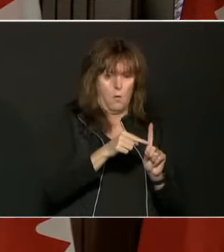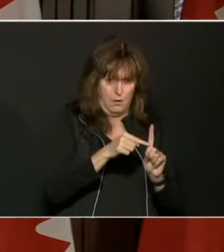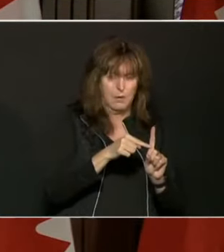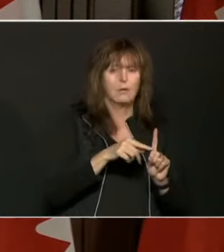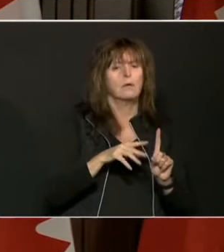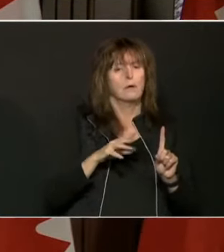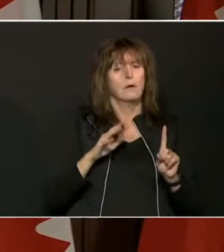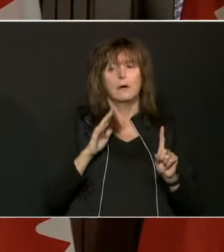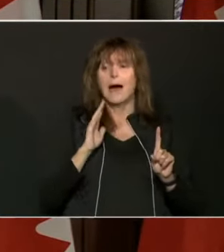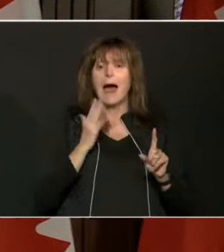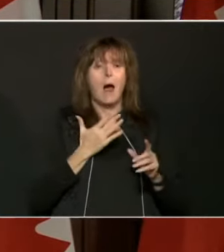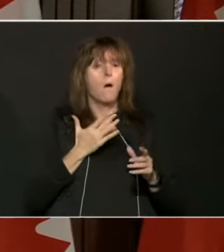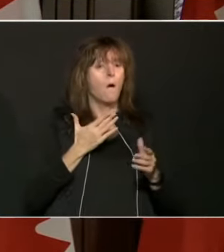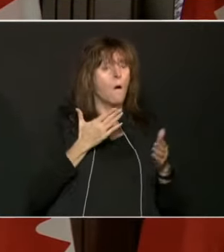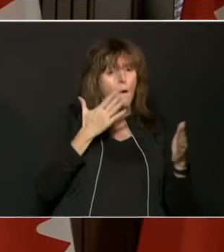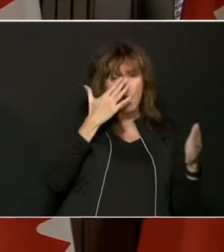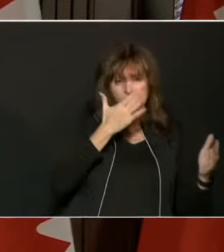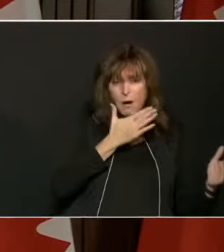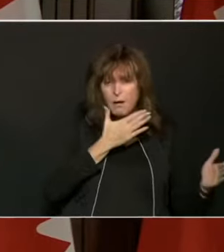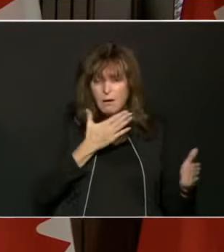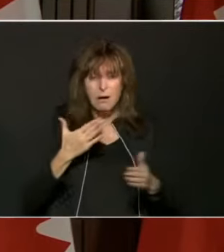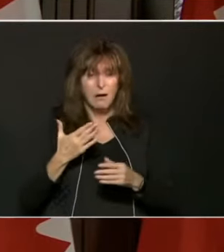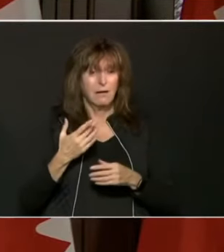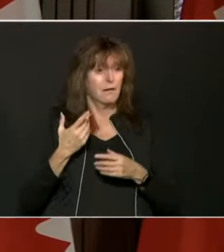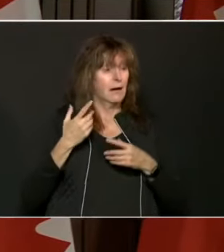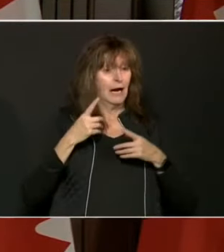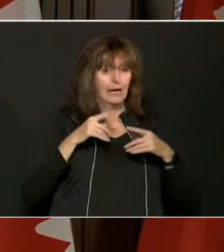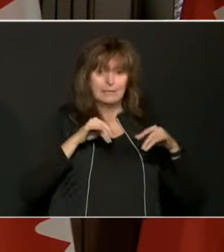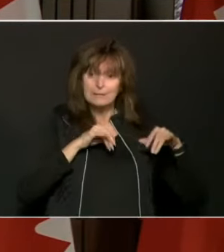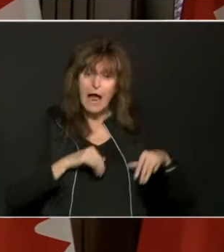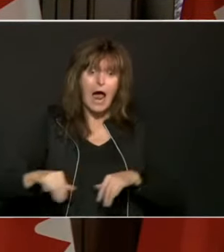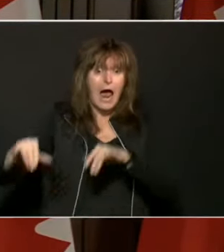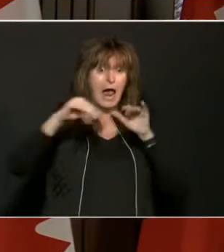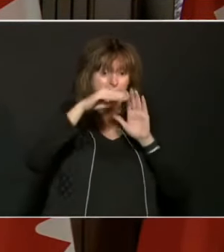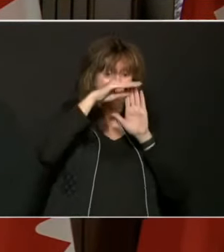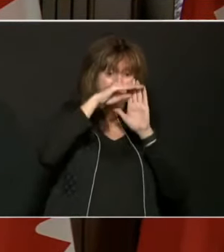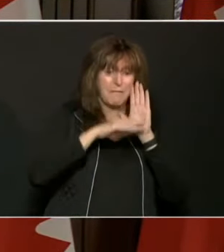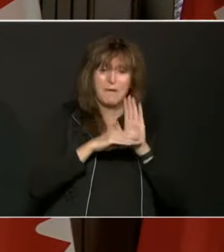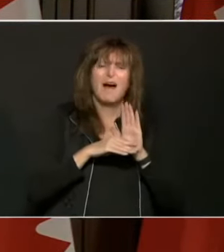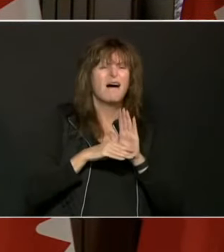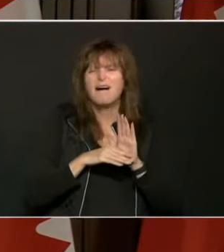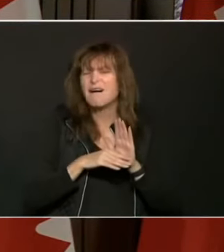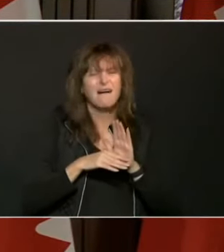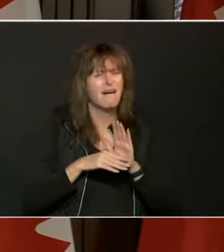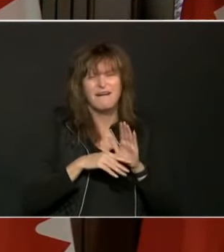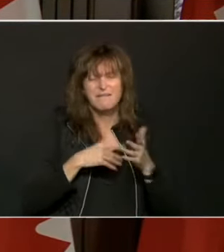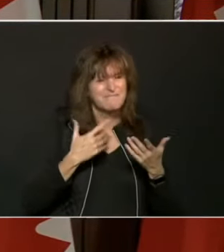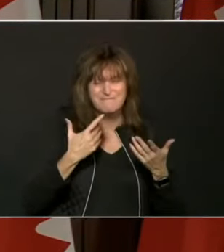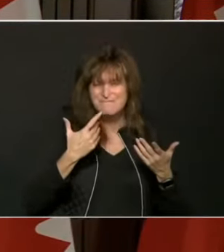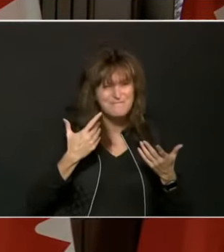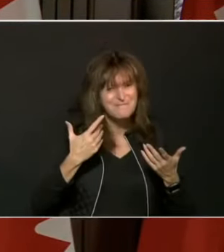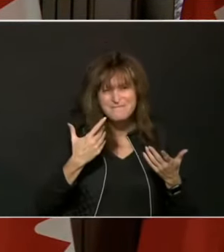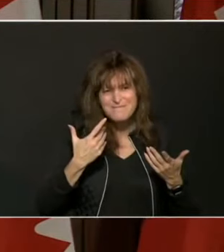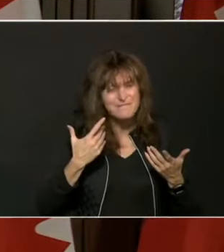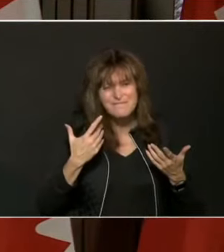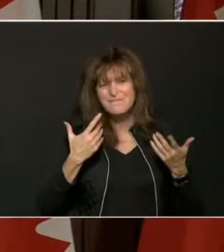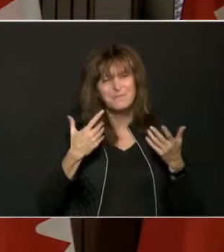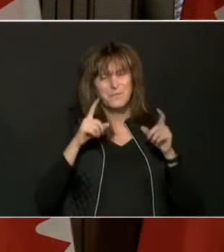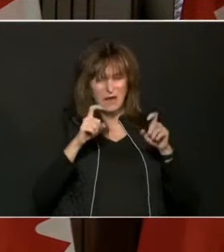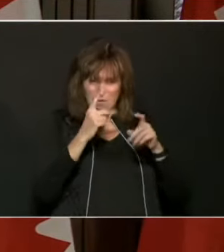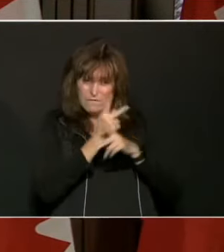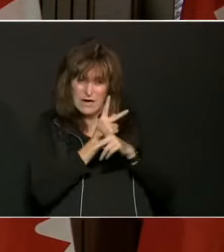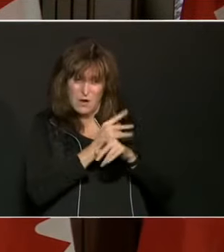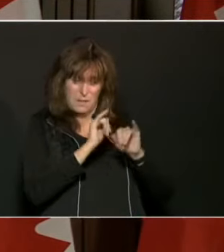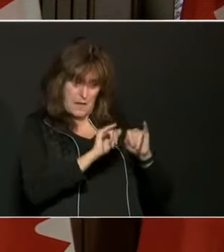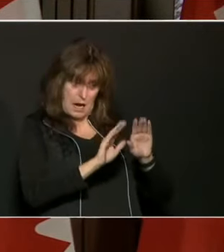all, as Dr. Huyer alluded to, will not be adequate, and we have to look at ways to try and connect with those various community groups